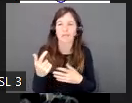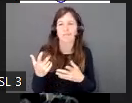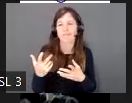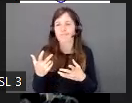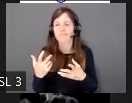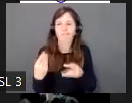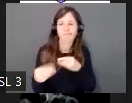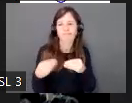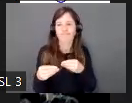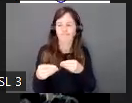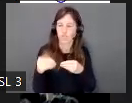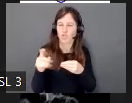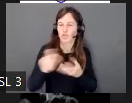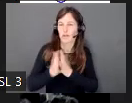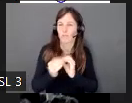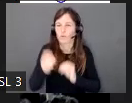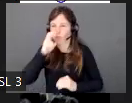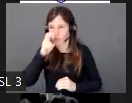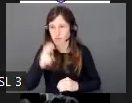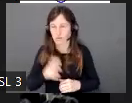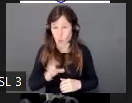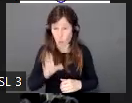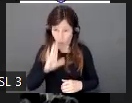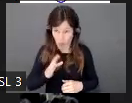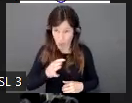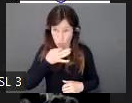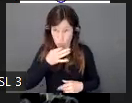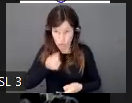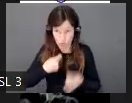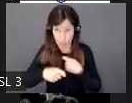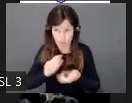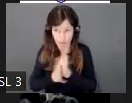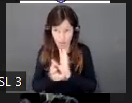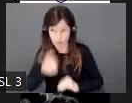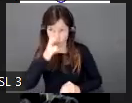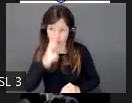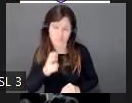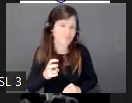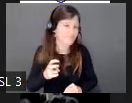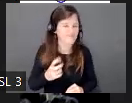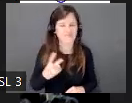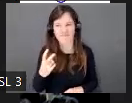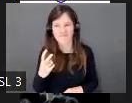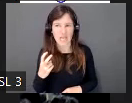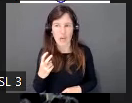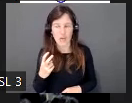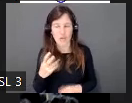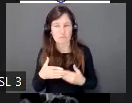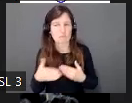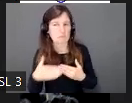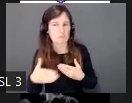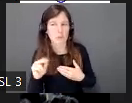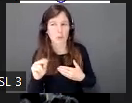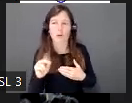which would be registries, possibly some better legislation or wording in there to give clear indication to